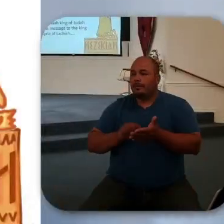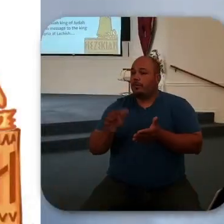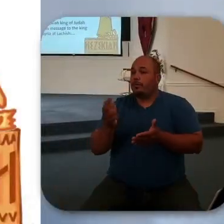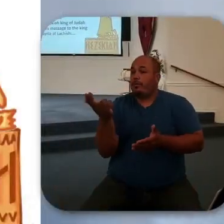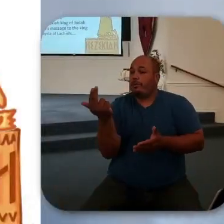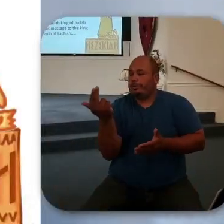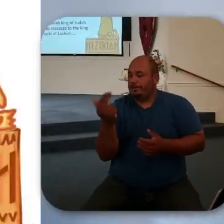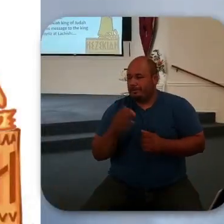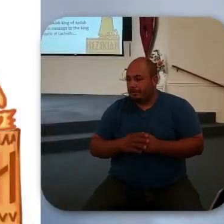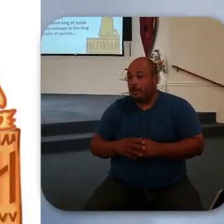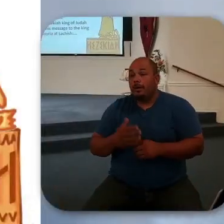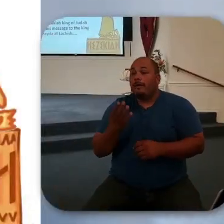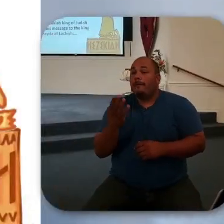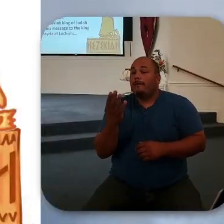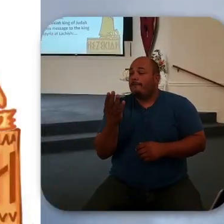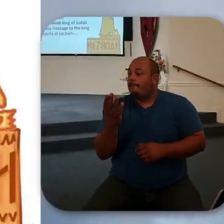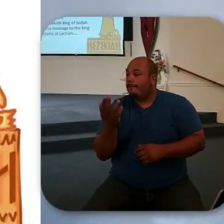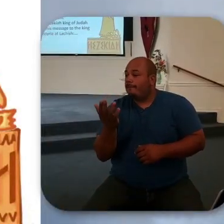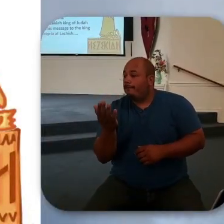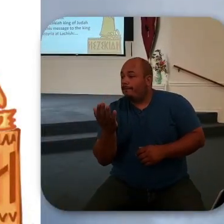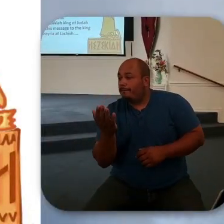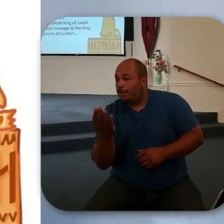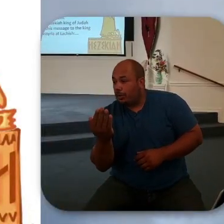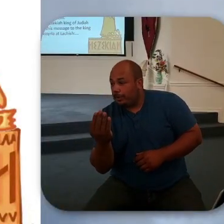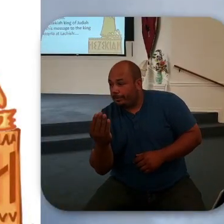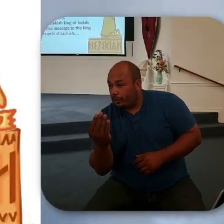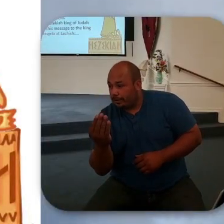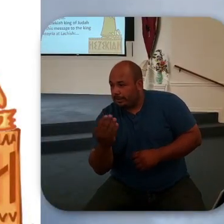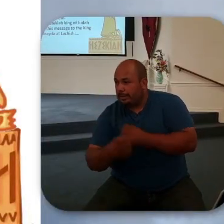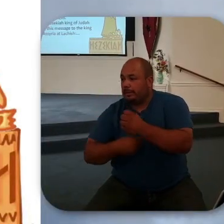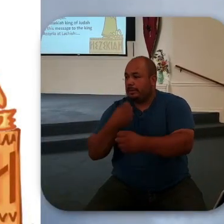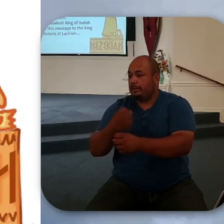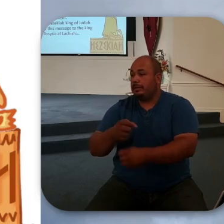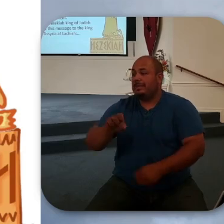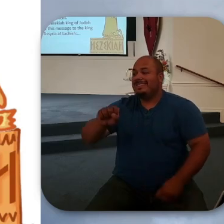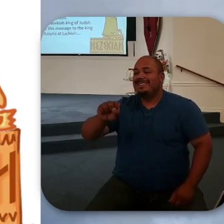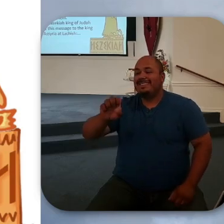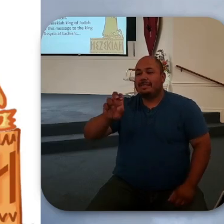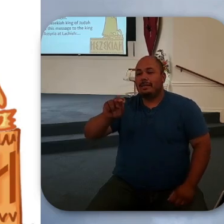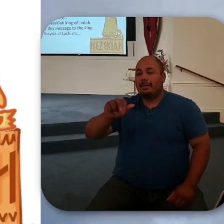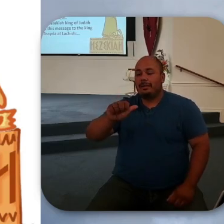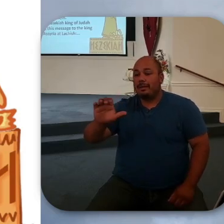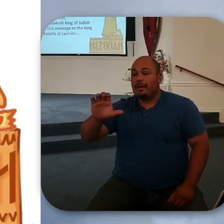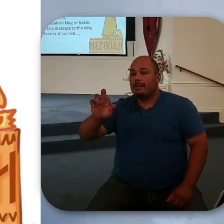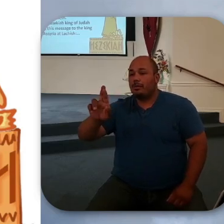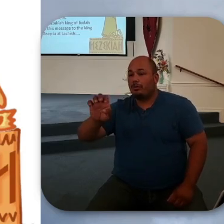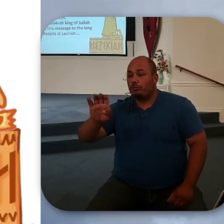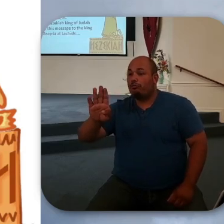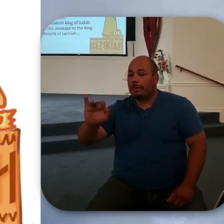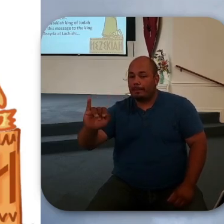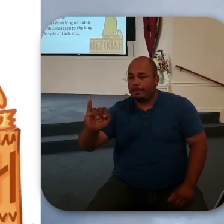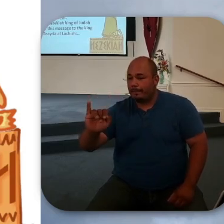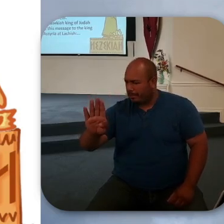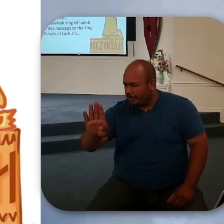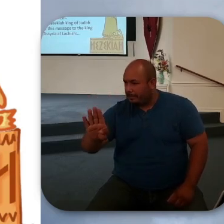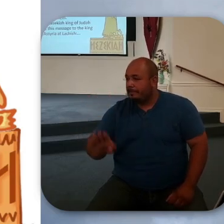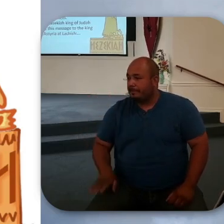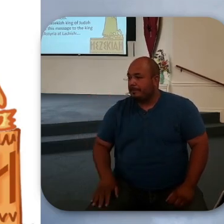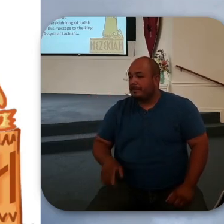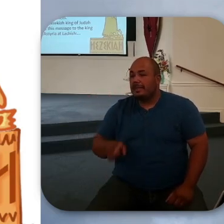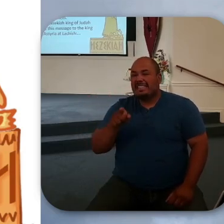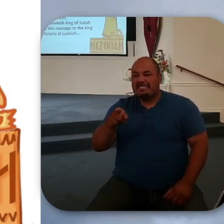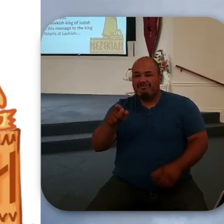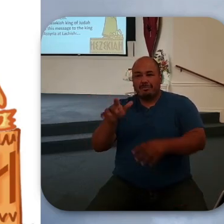the 14th year of King Hezekiah's reign, Sennacherib, king of Assyria, attacked all the fortified cities of Judah